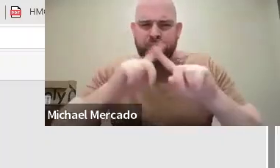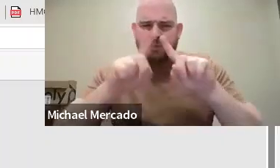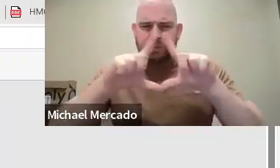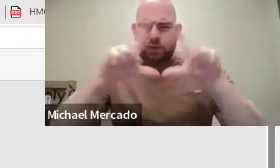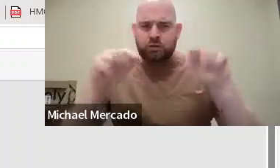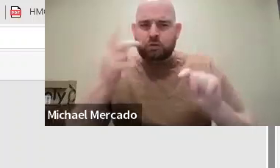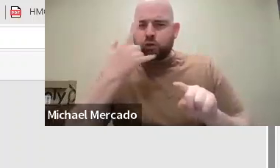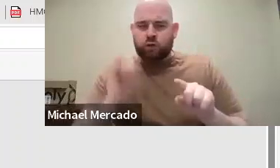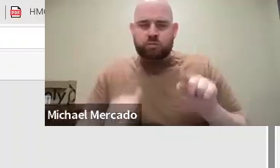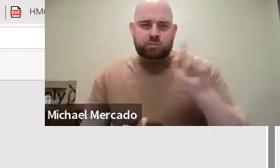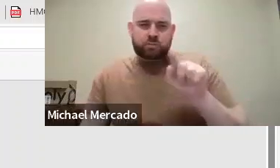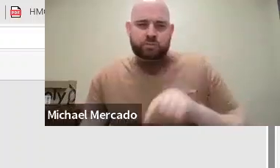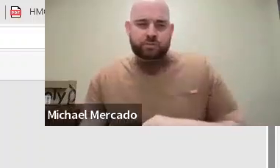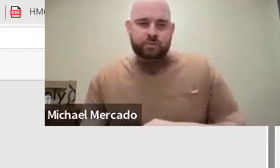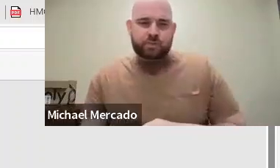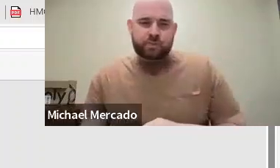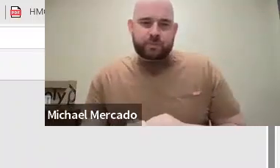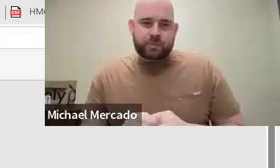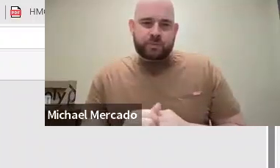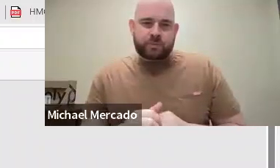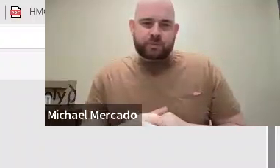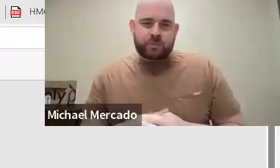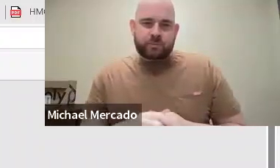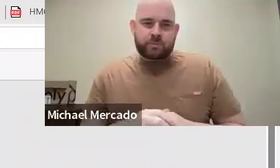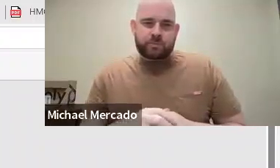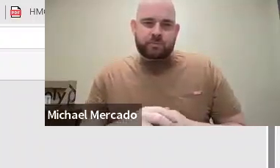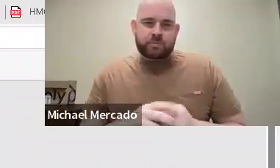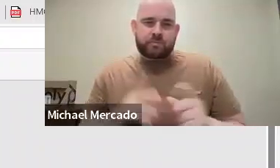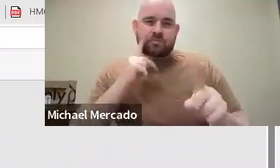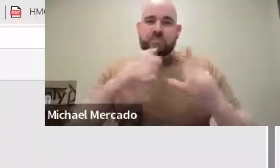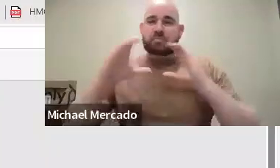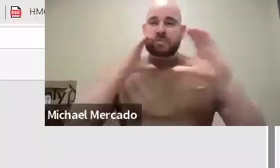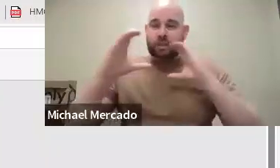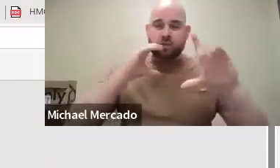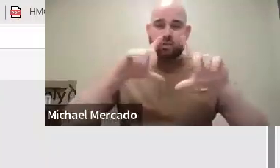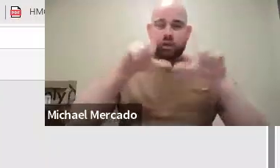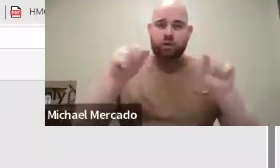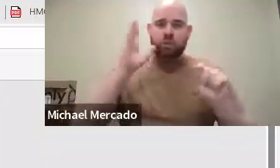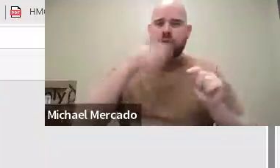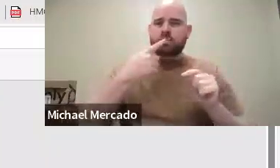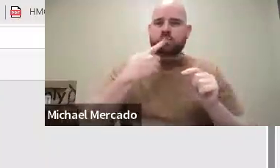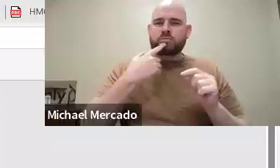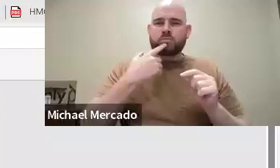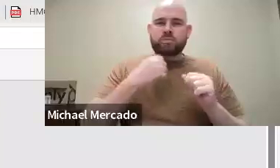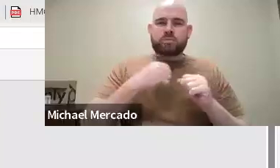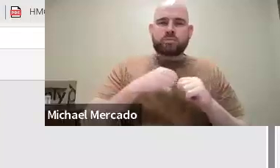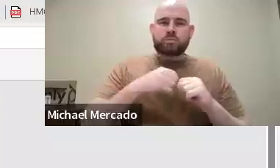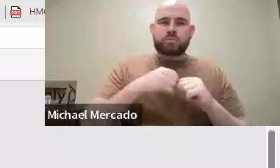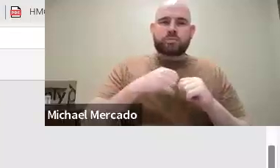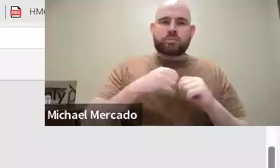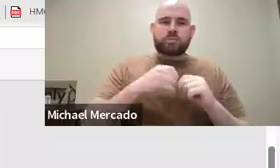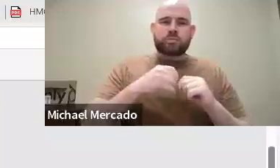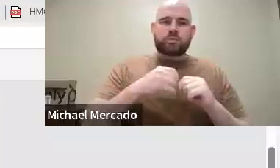This is a great example of the cards, so you can see what they look like. We'll give you a chance to look those over.